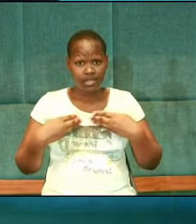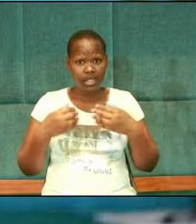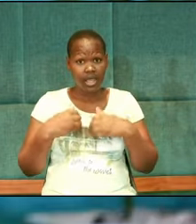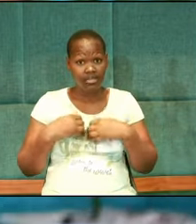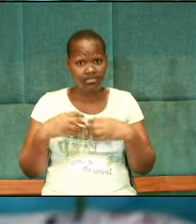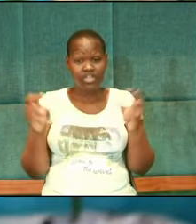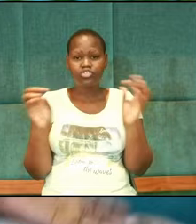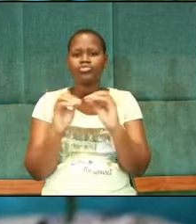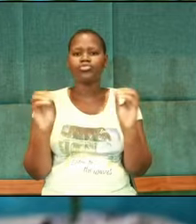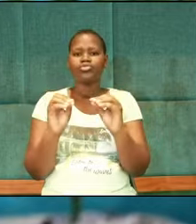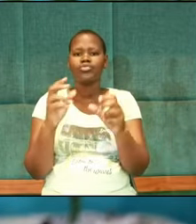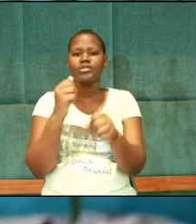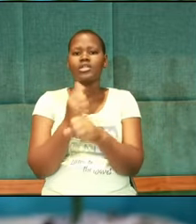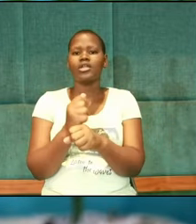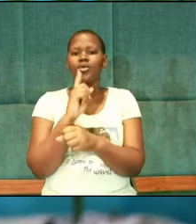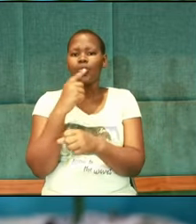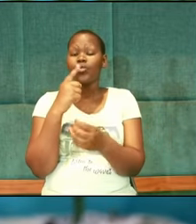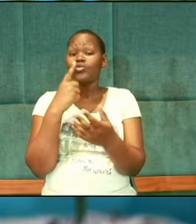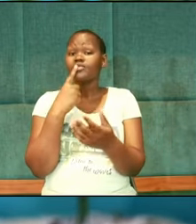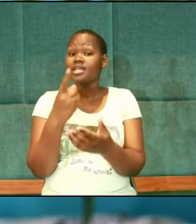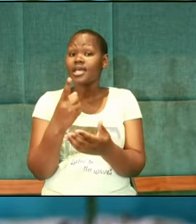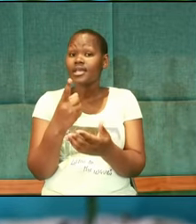Nothing can be done. Who said so?